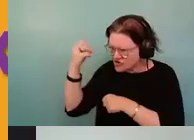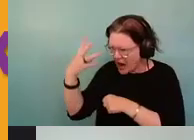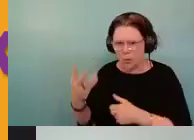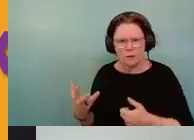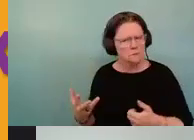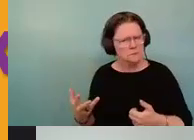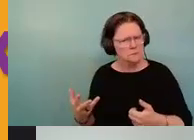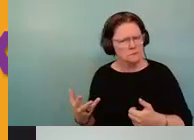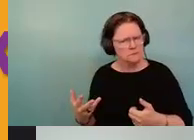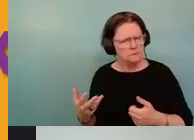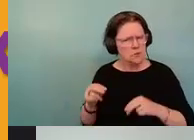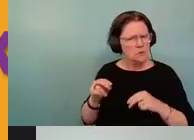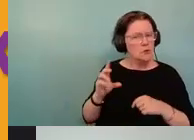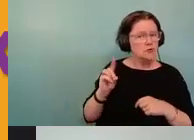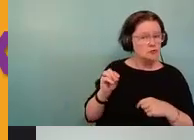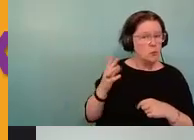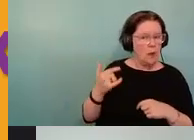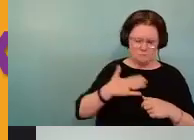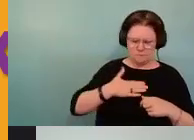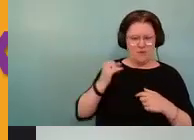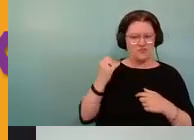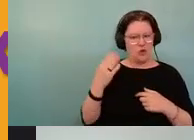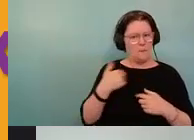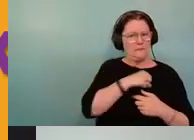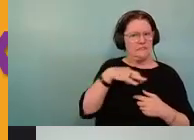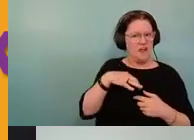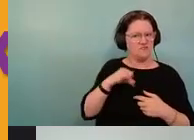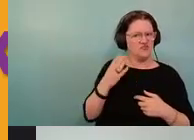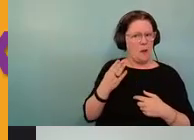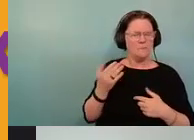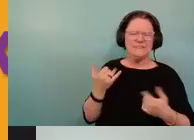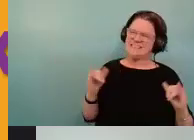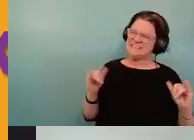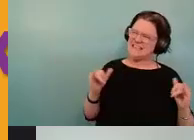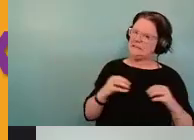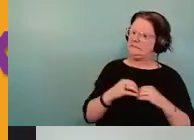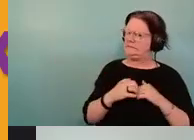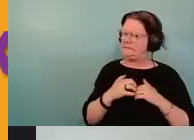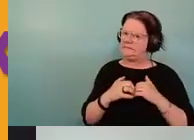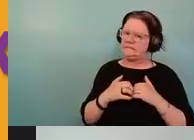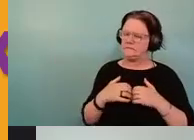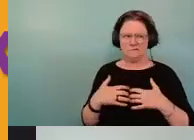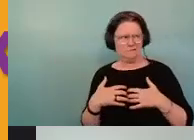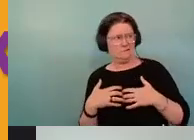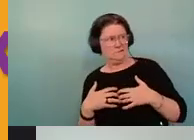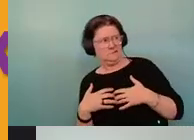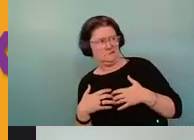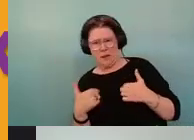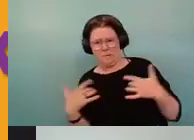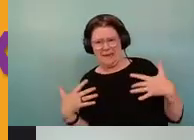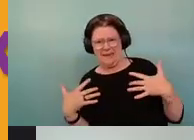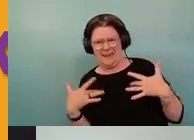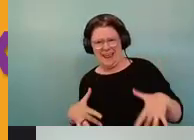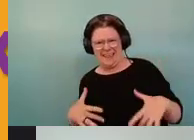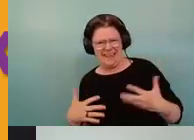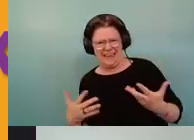And they're doing it because they think that's their job, but it still kind of becomes intimidating. And I don't know, I